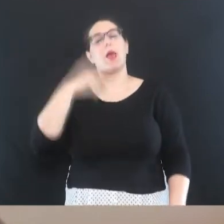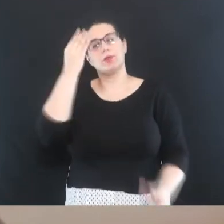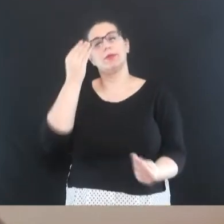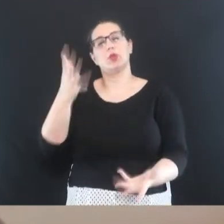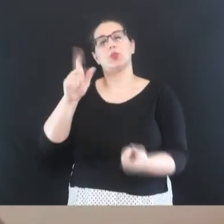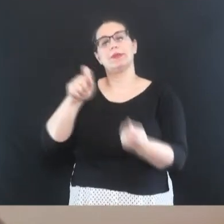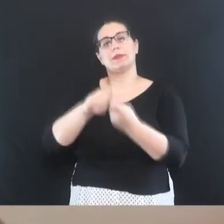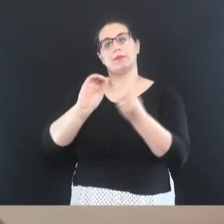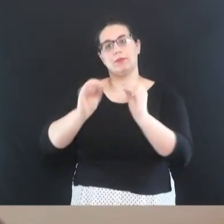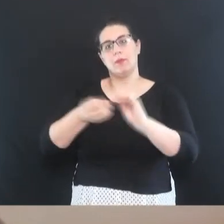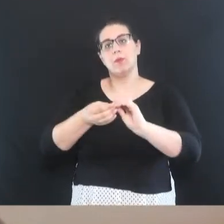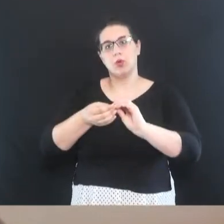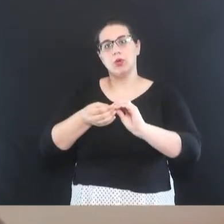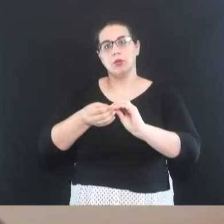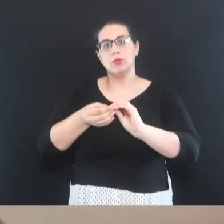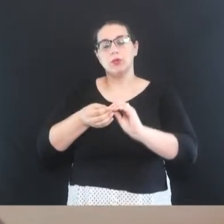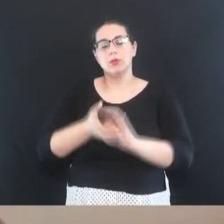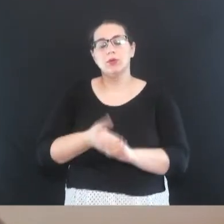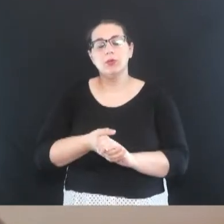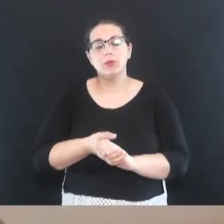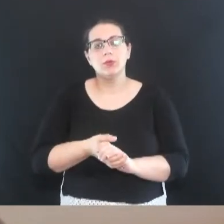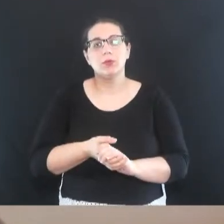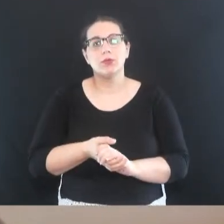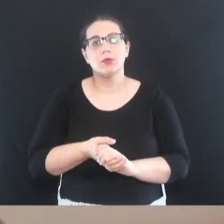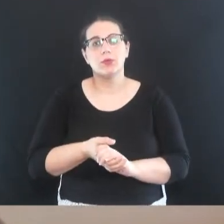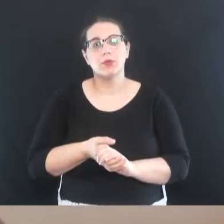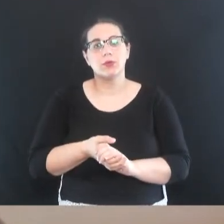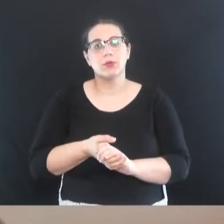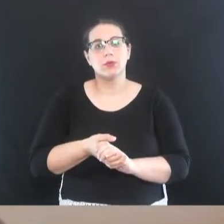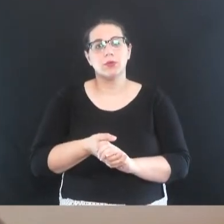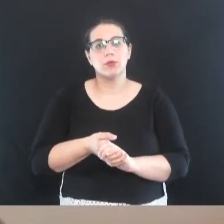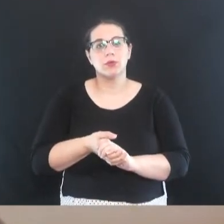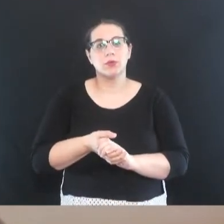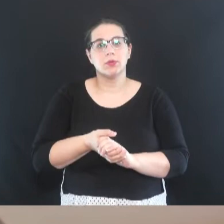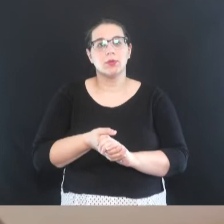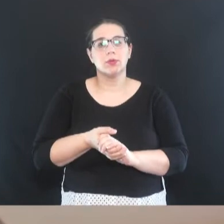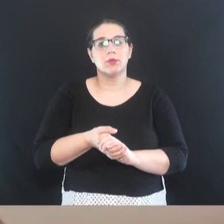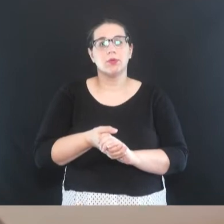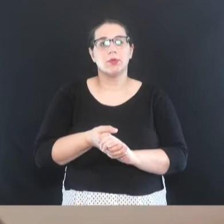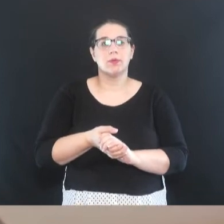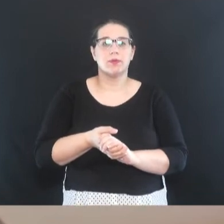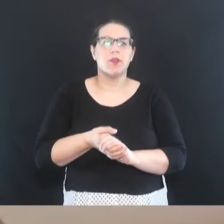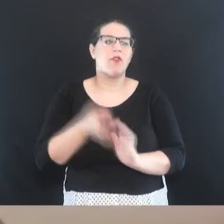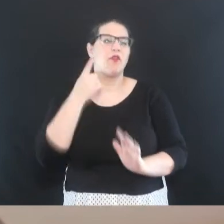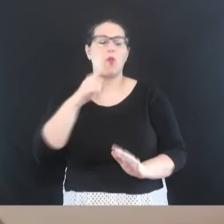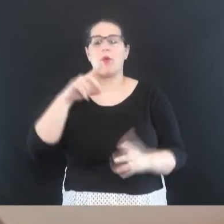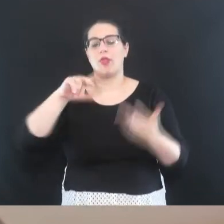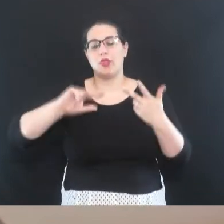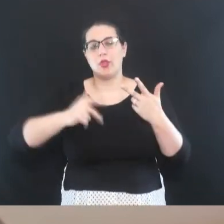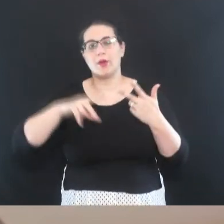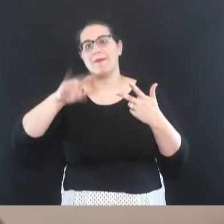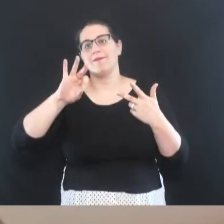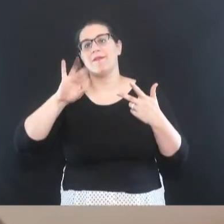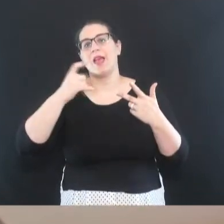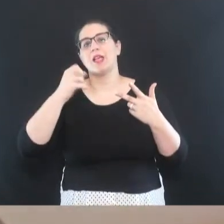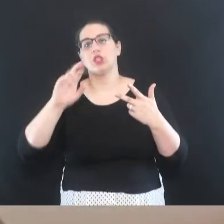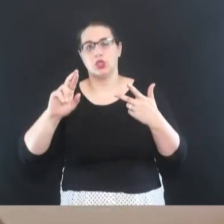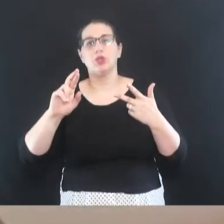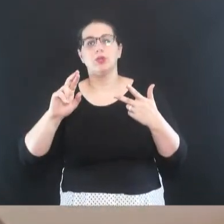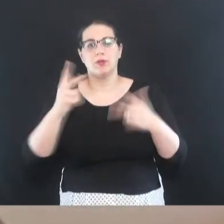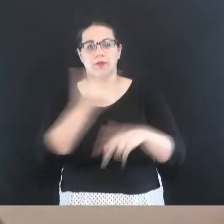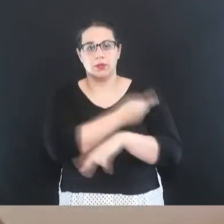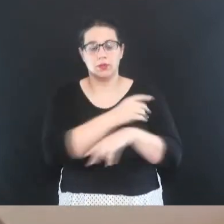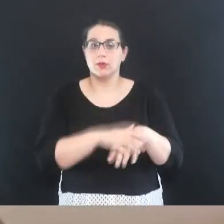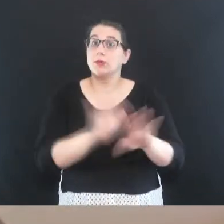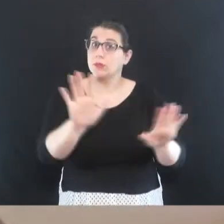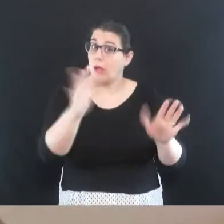have those updated final numbers on the Pfizer vaccine. And again, remember, this is just